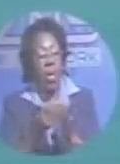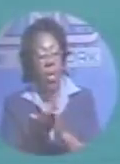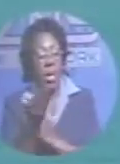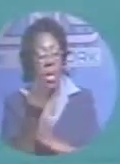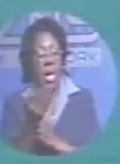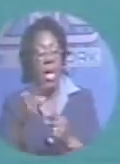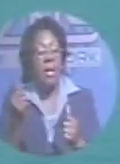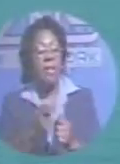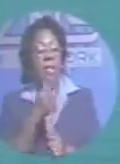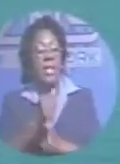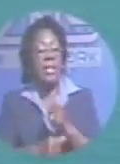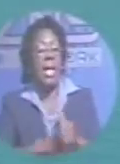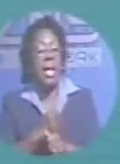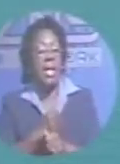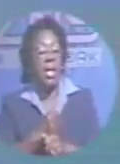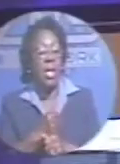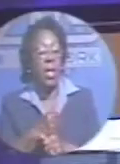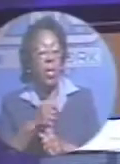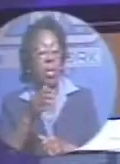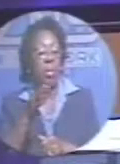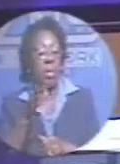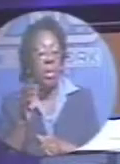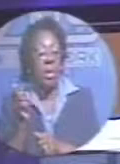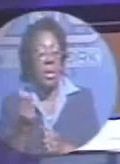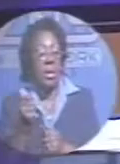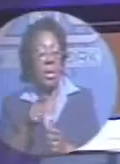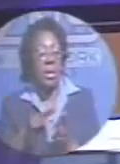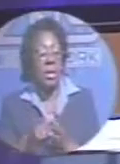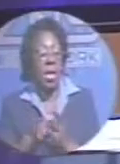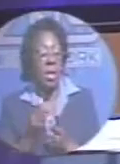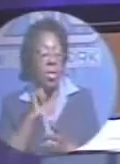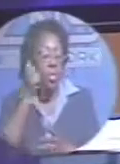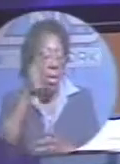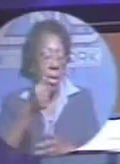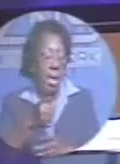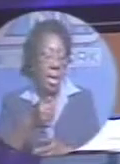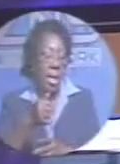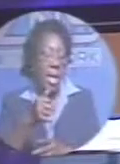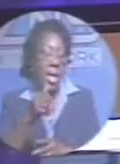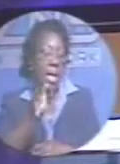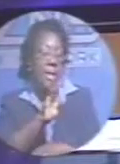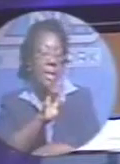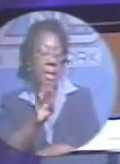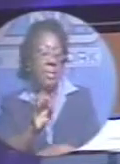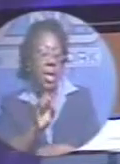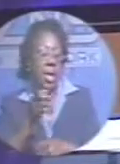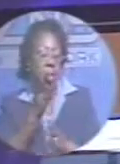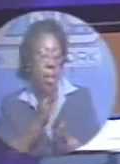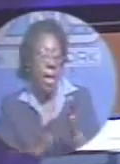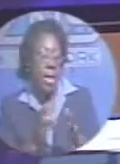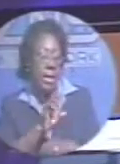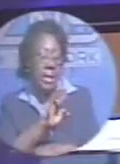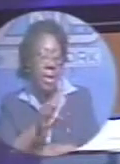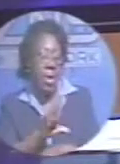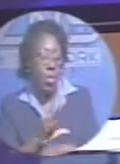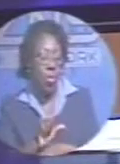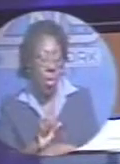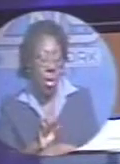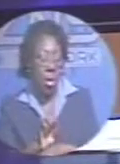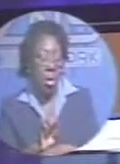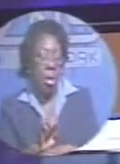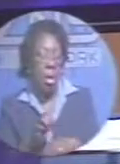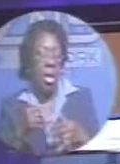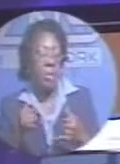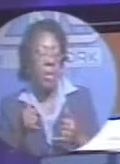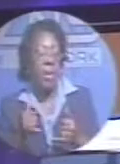first annual AAA Marine Softball Classic will get started tomorrow night over in Spanish Wells with the AAA Marine Razorbacks taking on the Creative